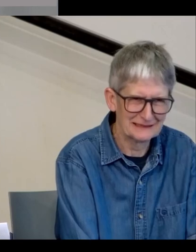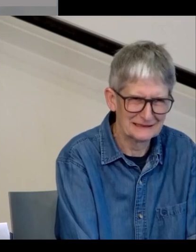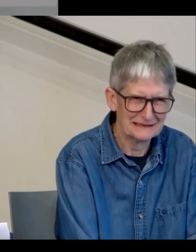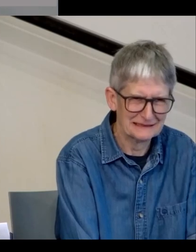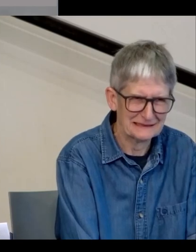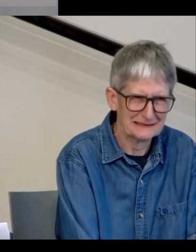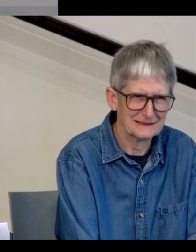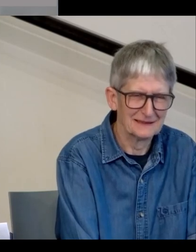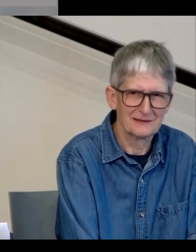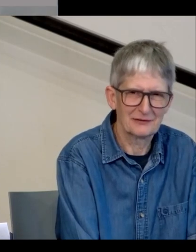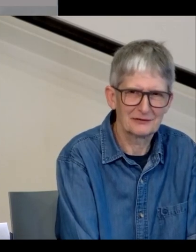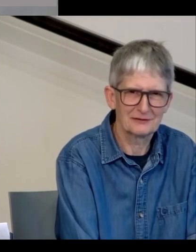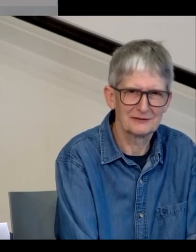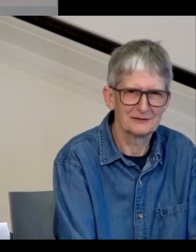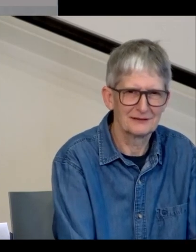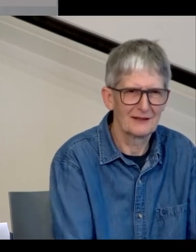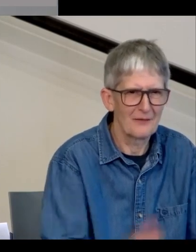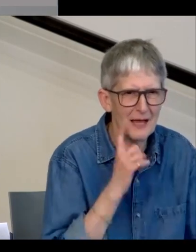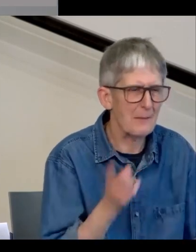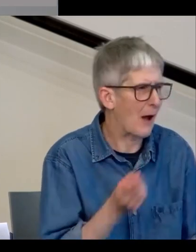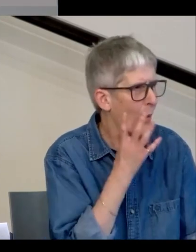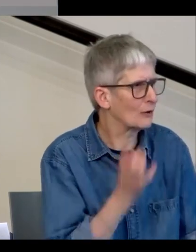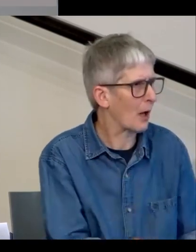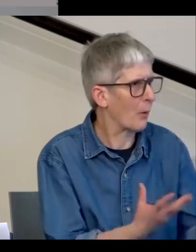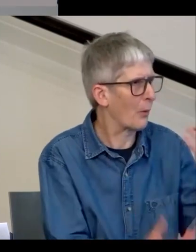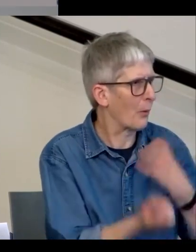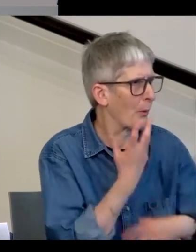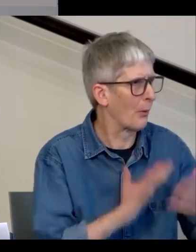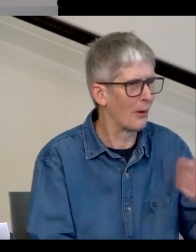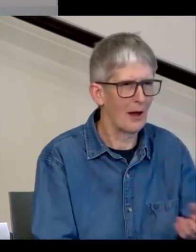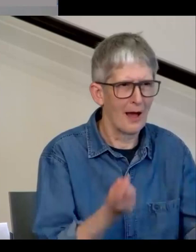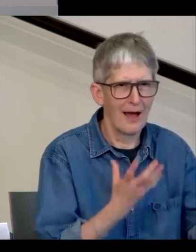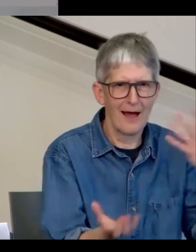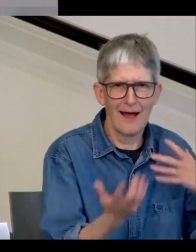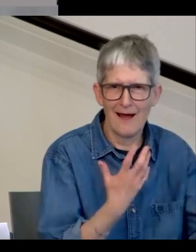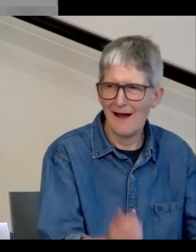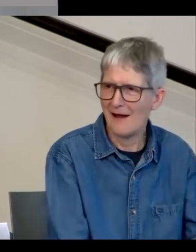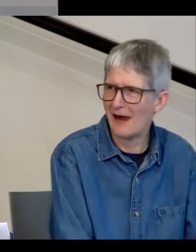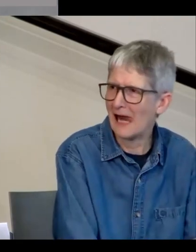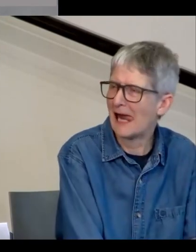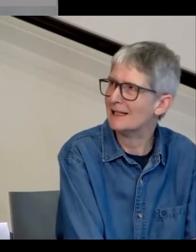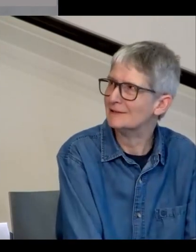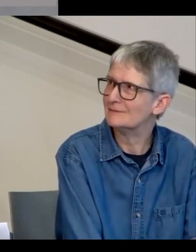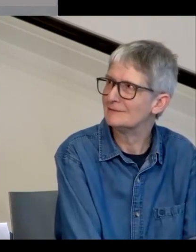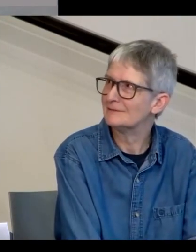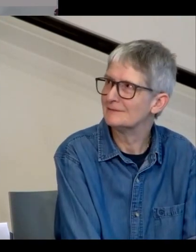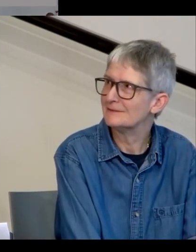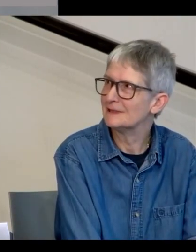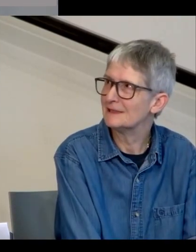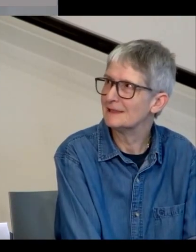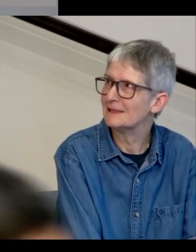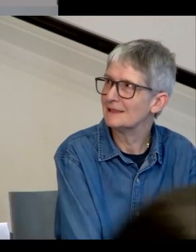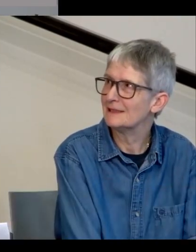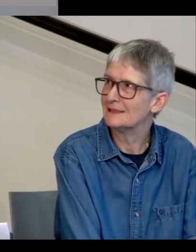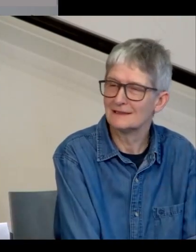we're happy with anything. Splash someone near you in the sermon. Not that it's boring, because it's really good today. If you feel led to